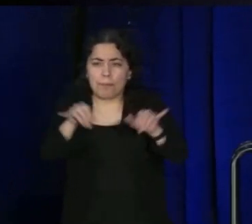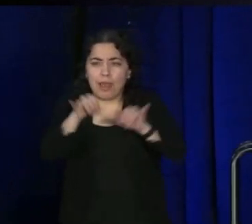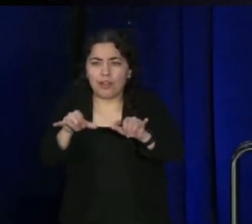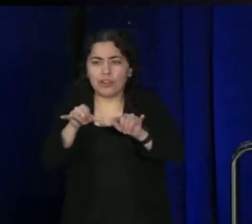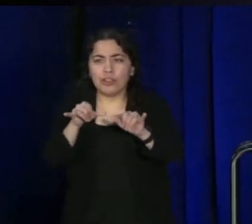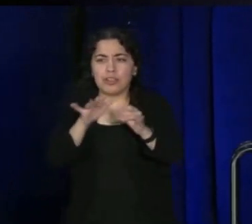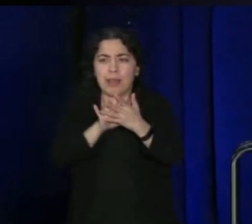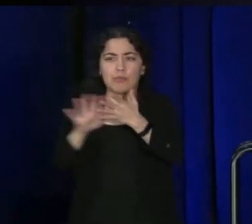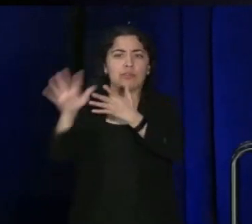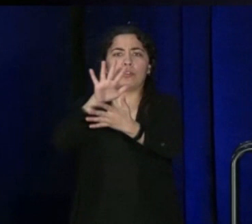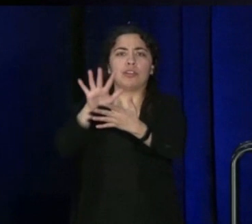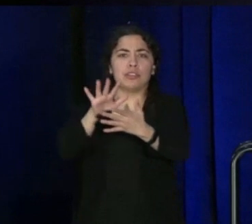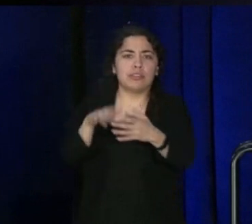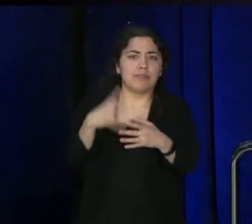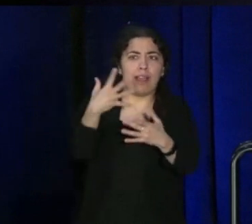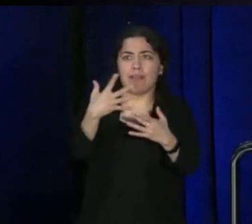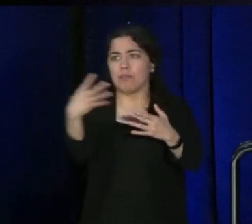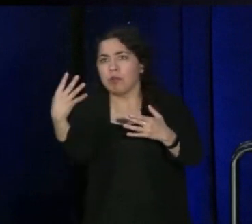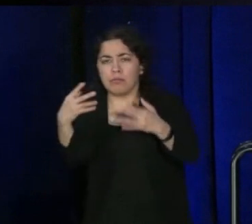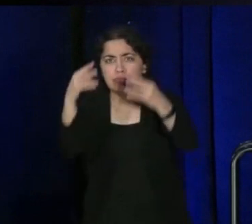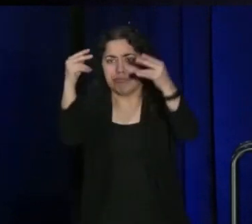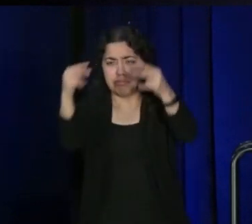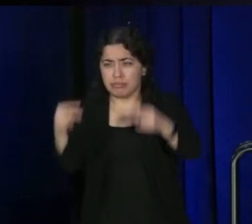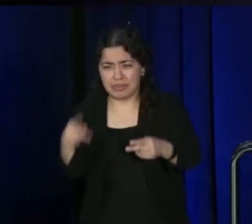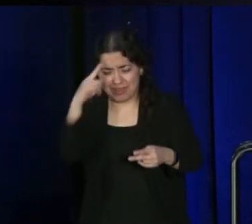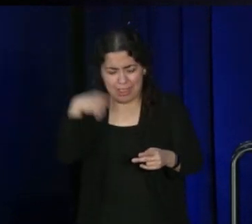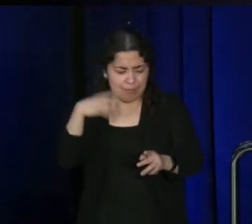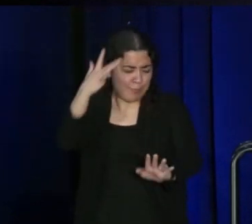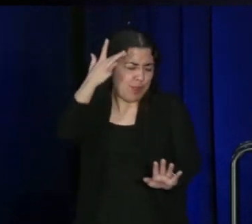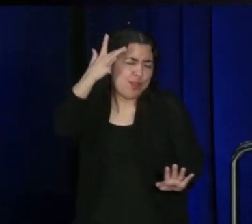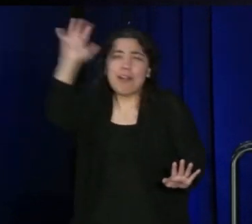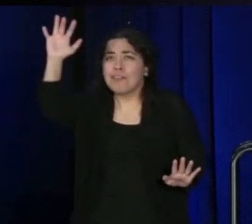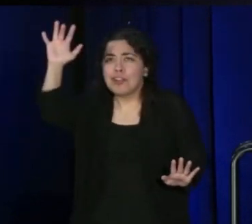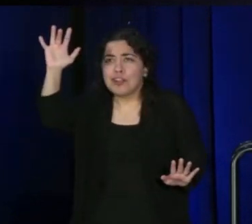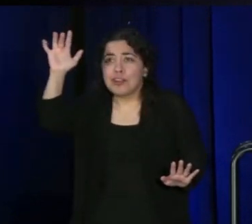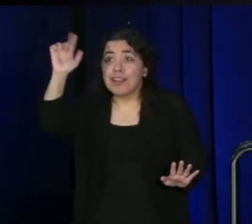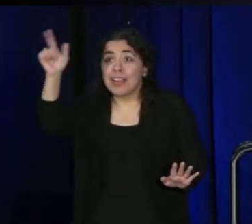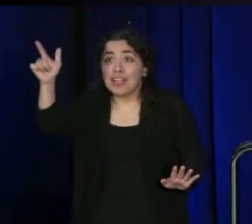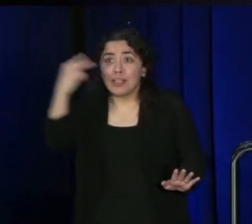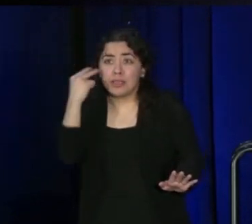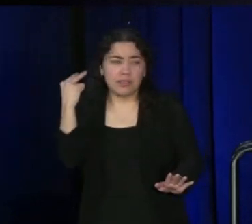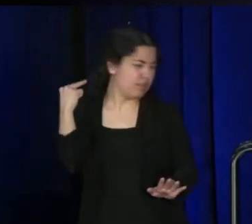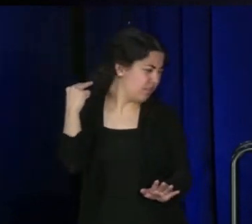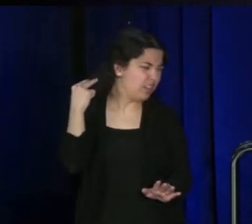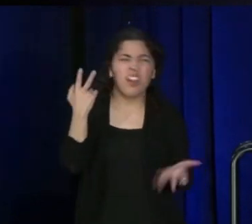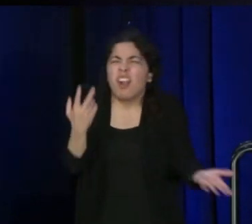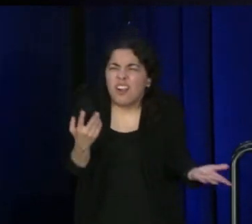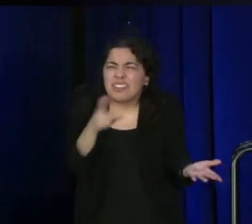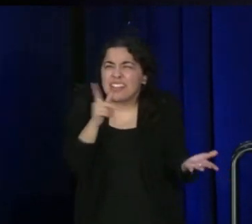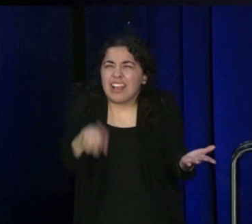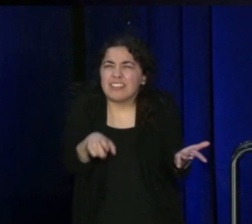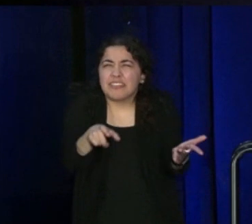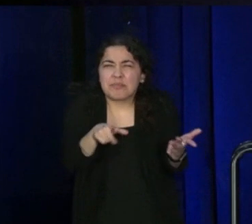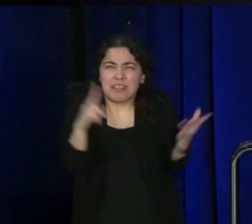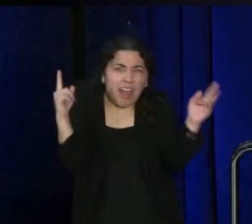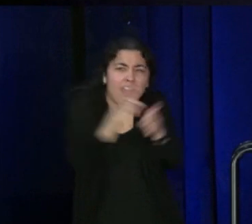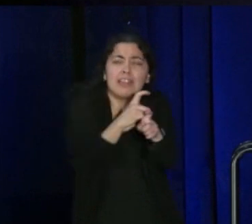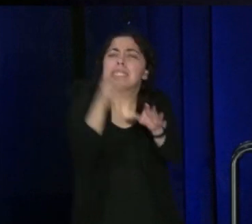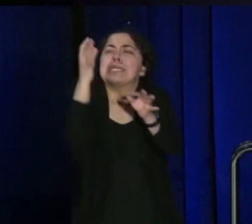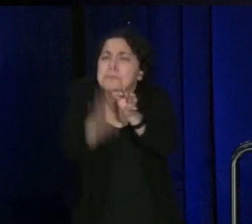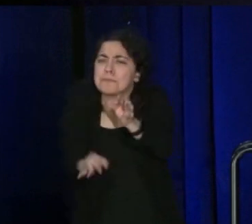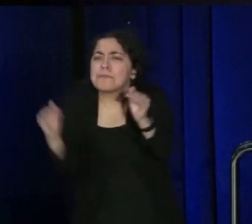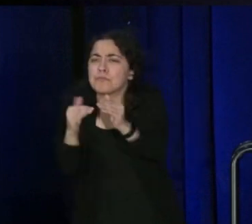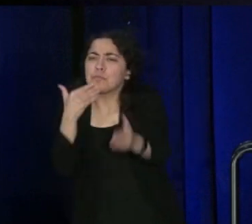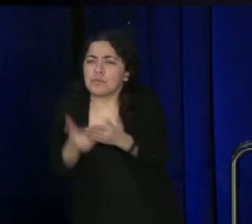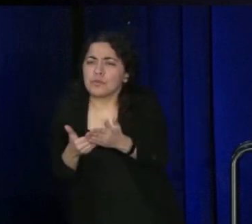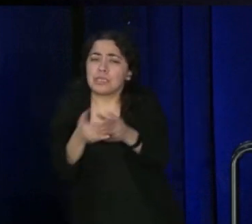interfaces and flywheels and whatnot, and you think you're so clever, and then later on you're like, oh, it doesn't have to be that way. Simplicity is a good thing. We can keep it